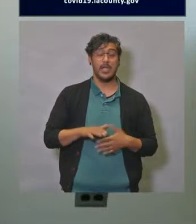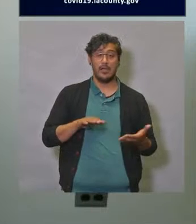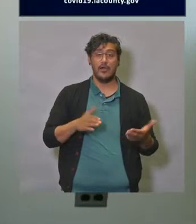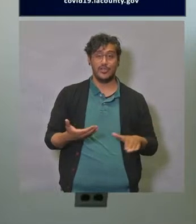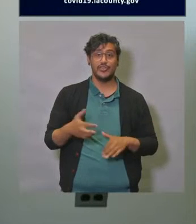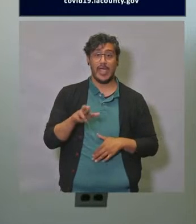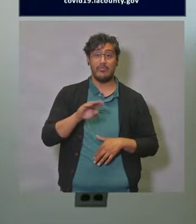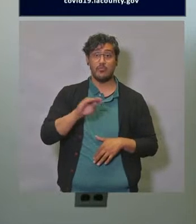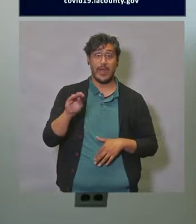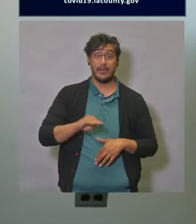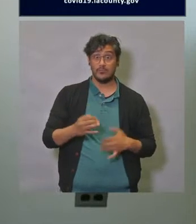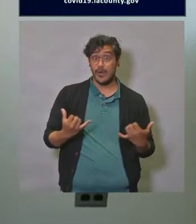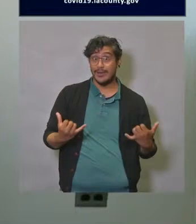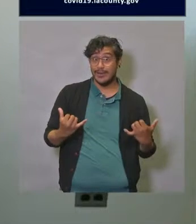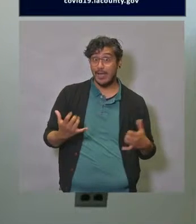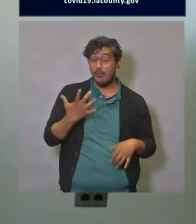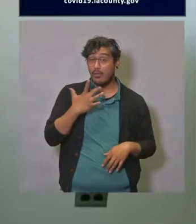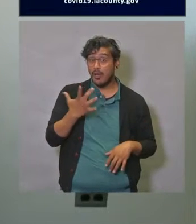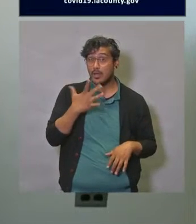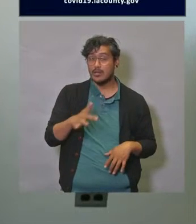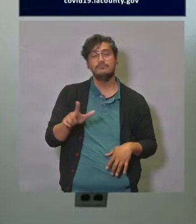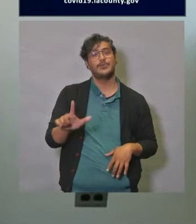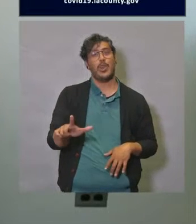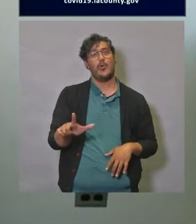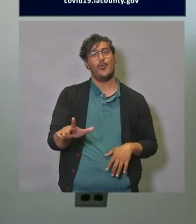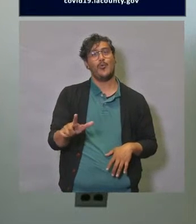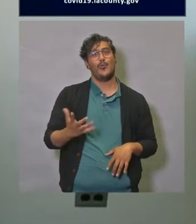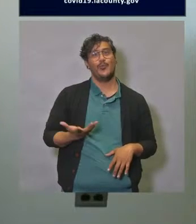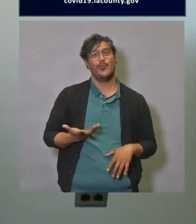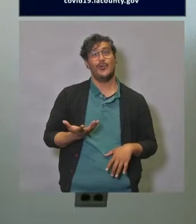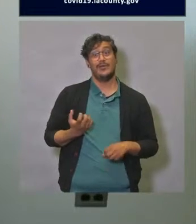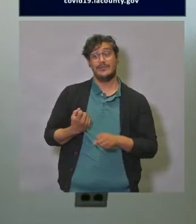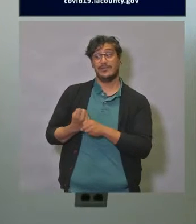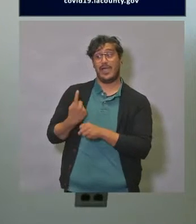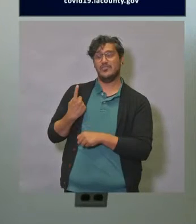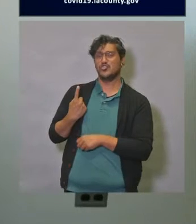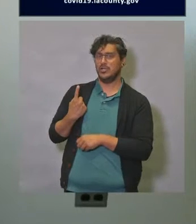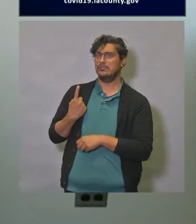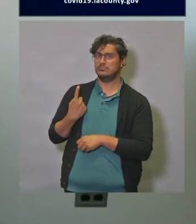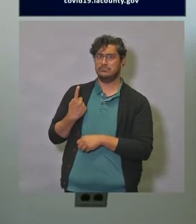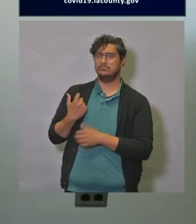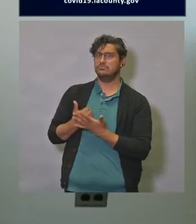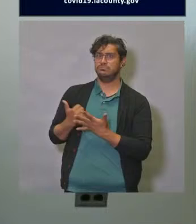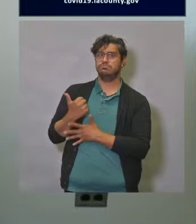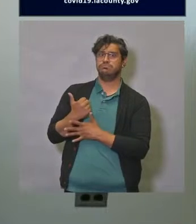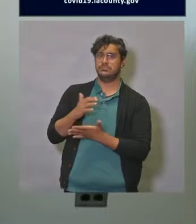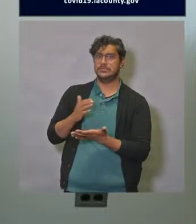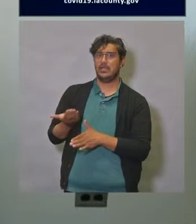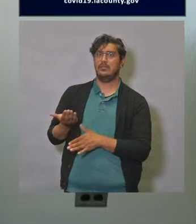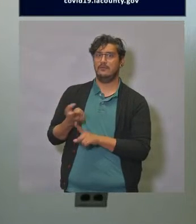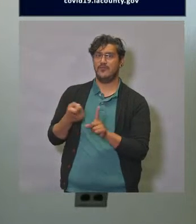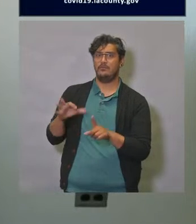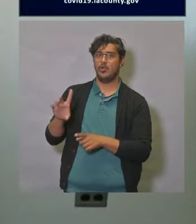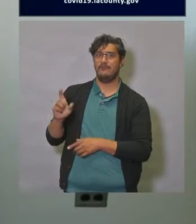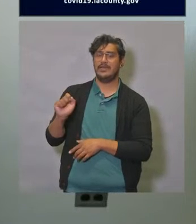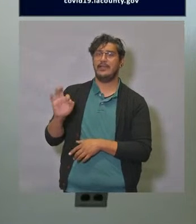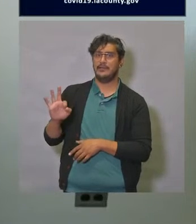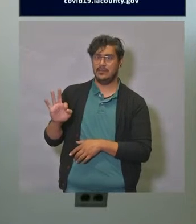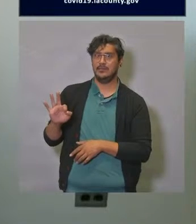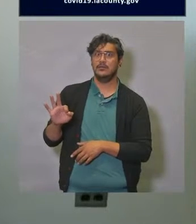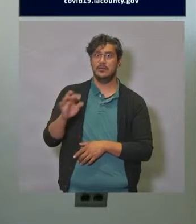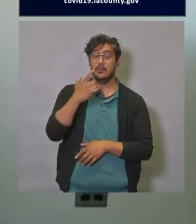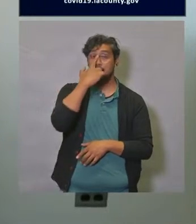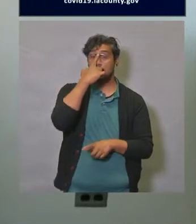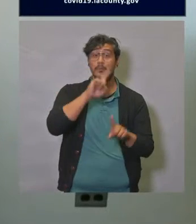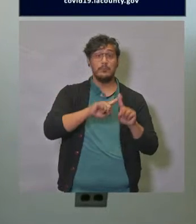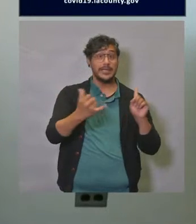for COVID-19 right now is really low. I think for last year it was the leading cause of death, and again, better to look at